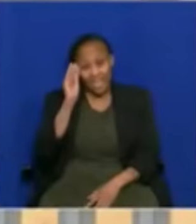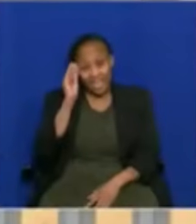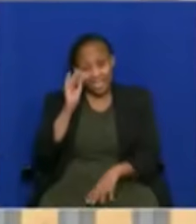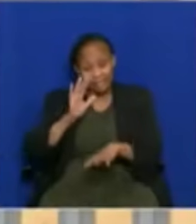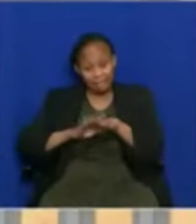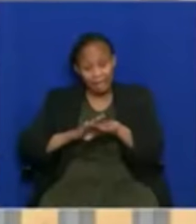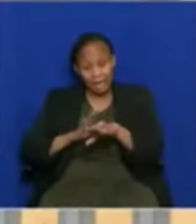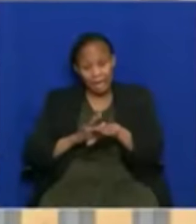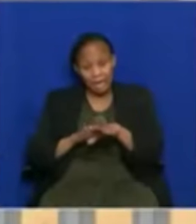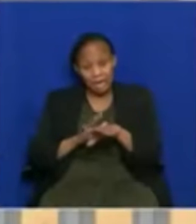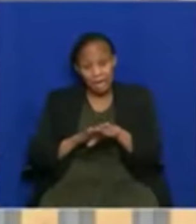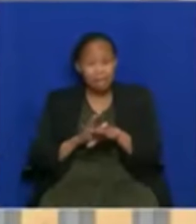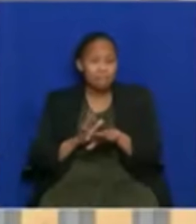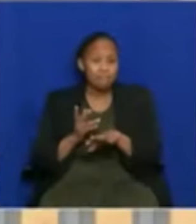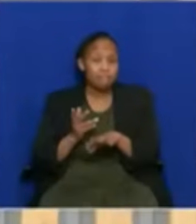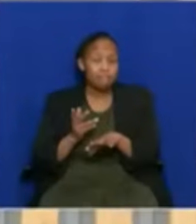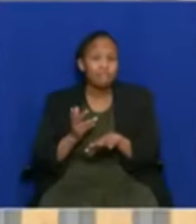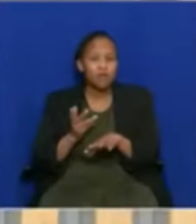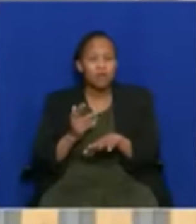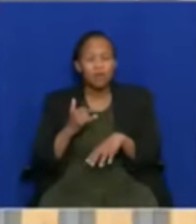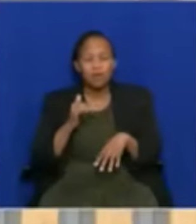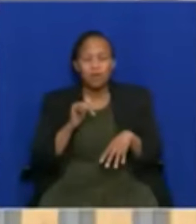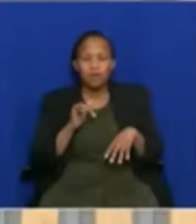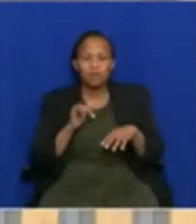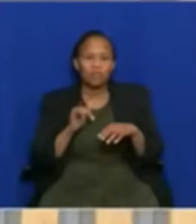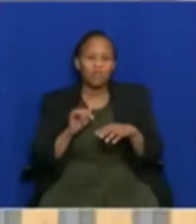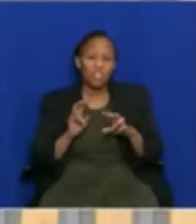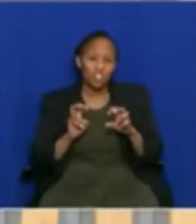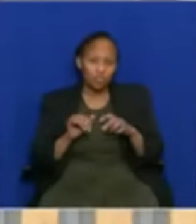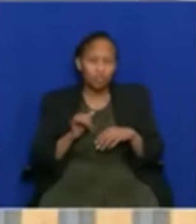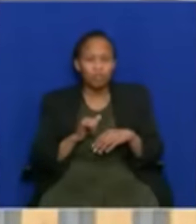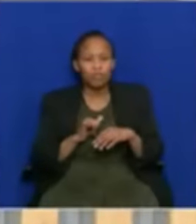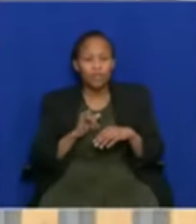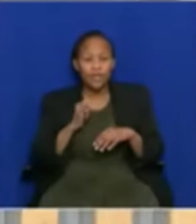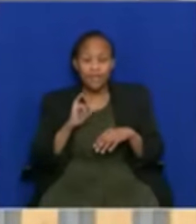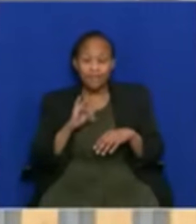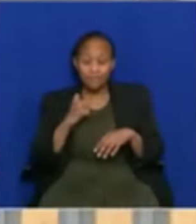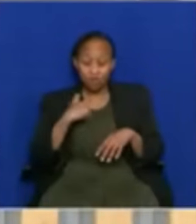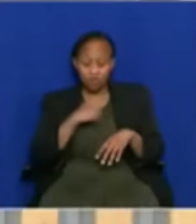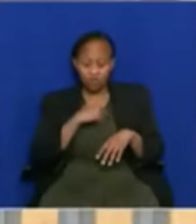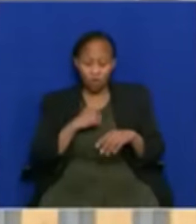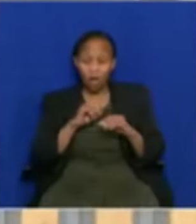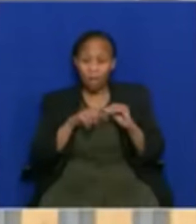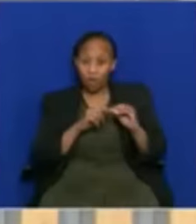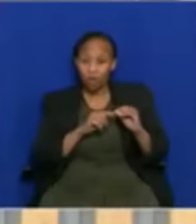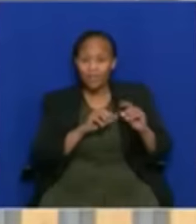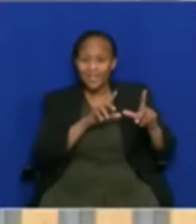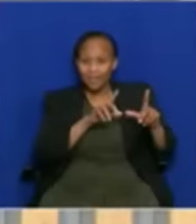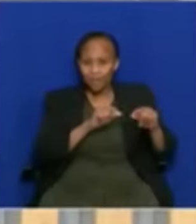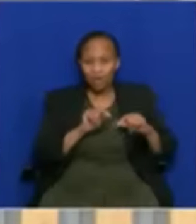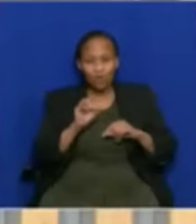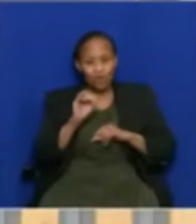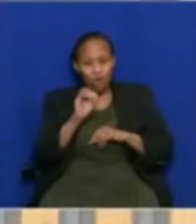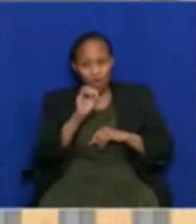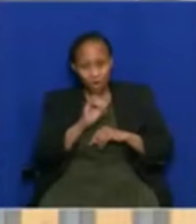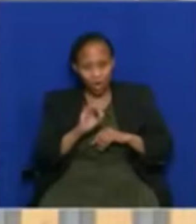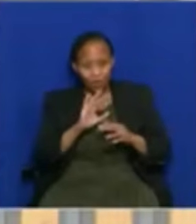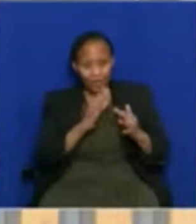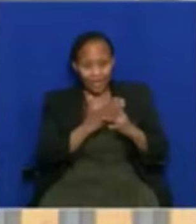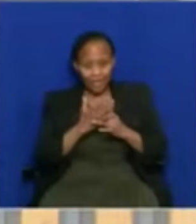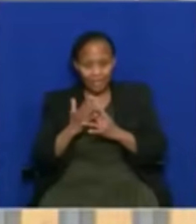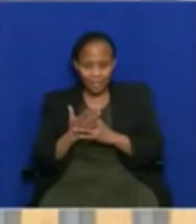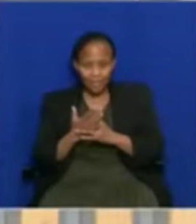Cape Town cases and the Orlando cases did not concern the complaint about the appointment of